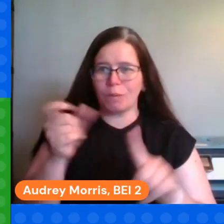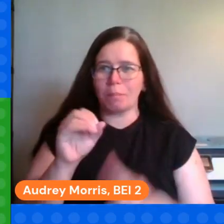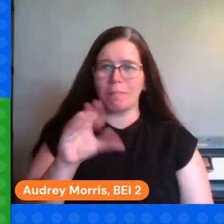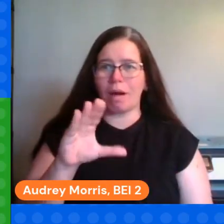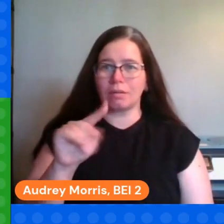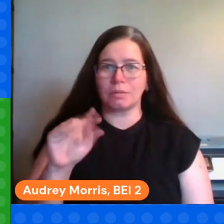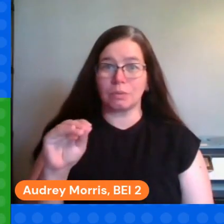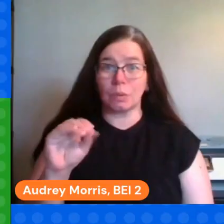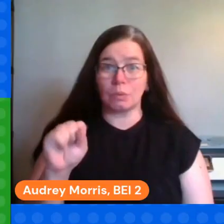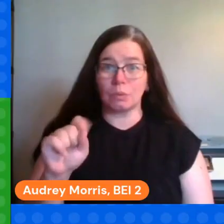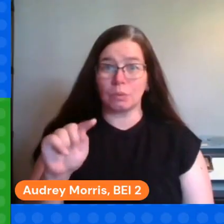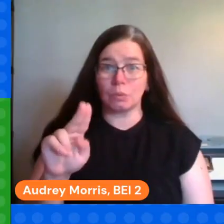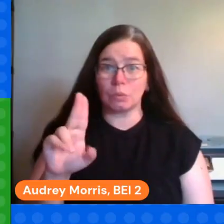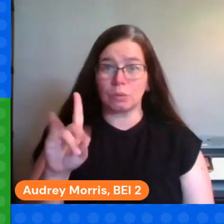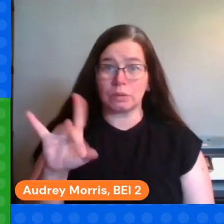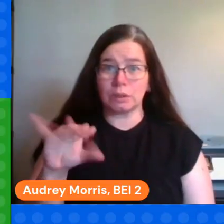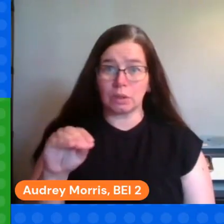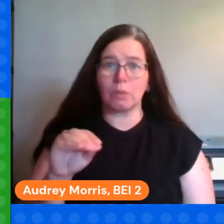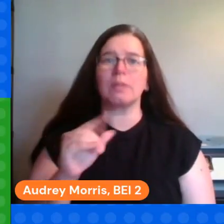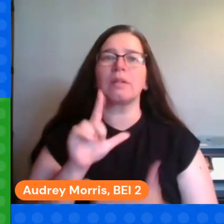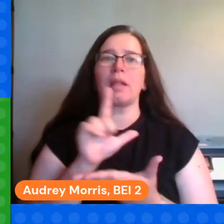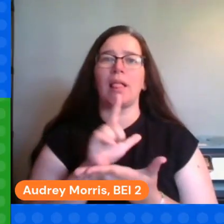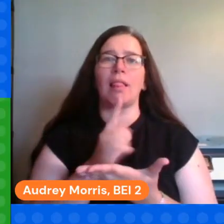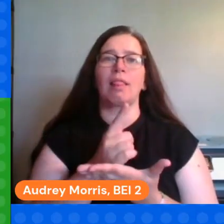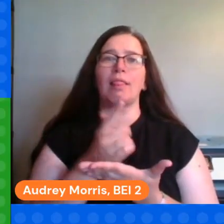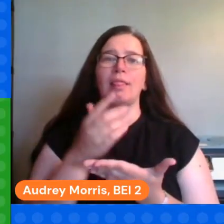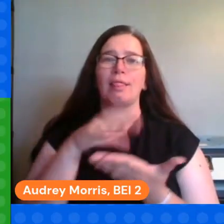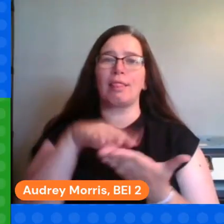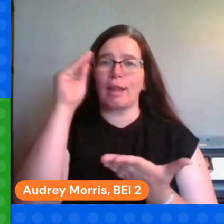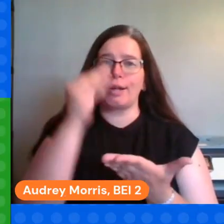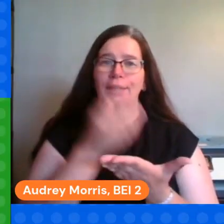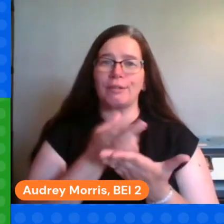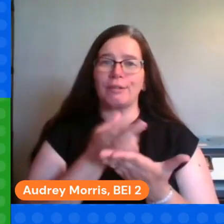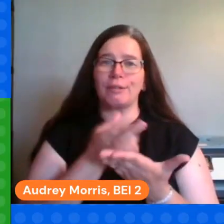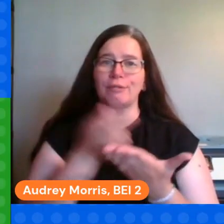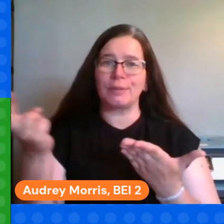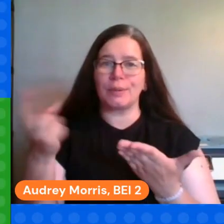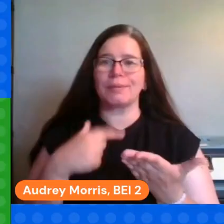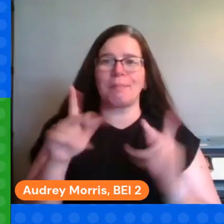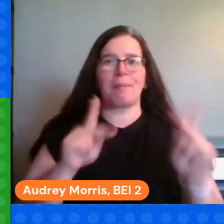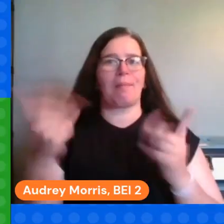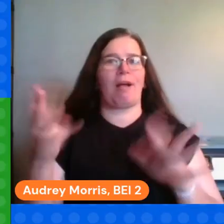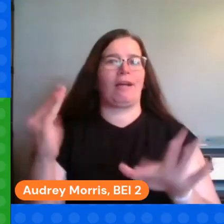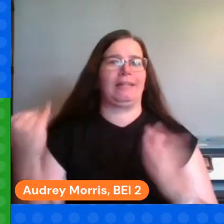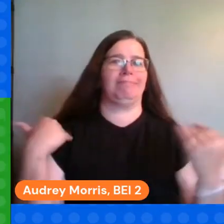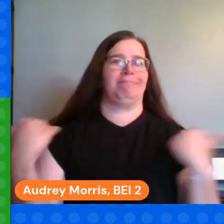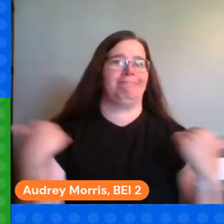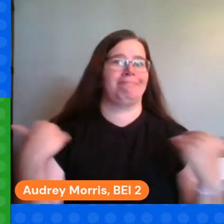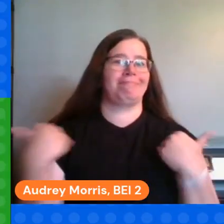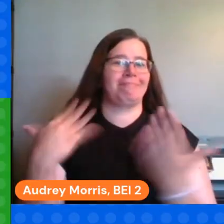the learning resources. And I see already that people have been asking about it in the chat. So